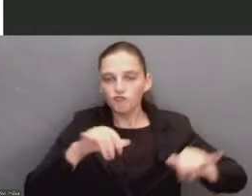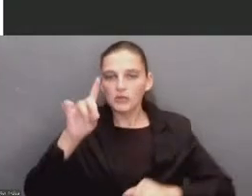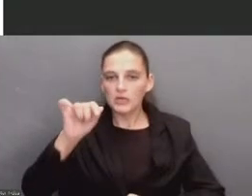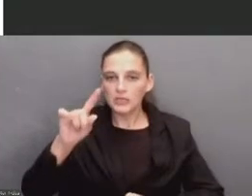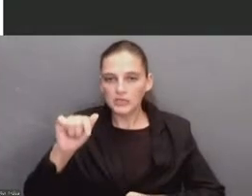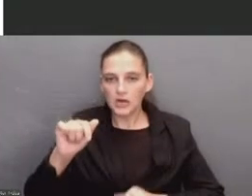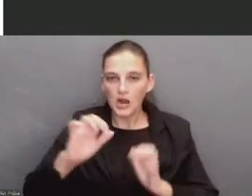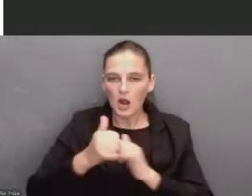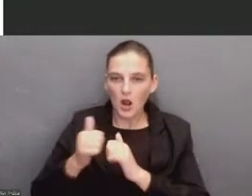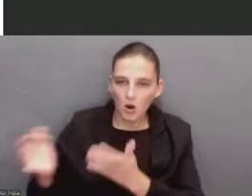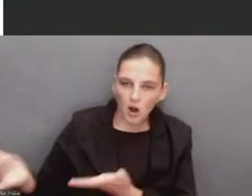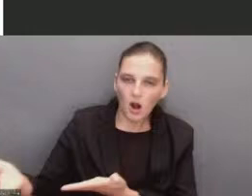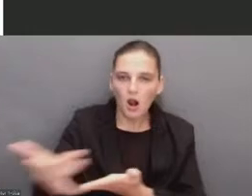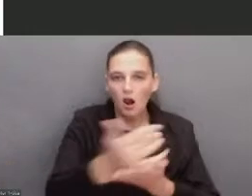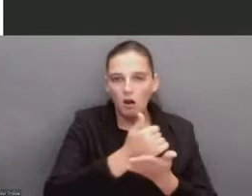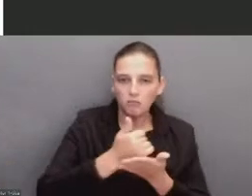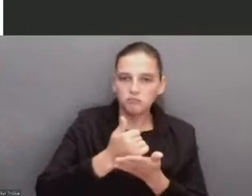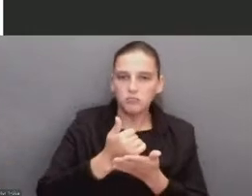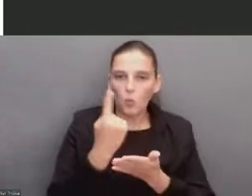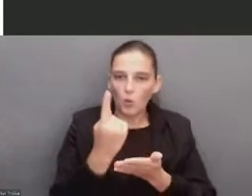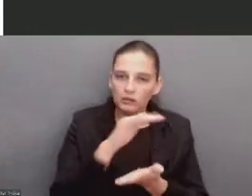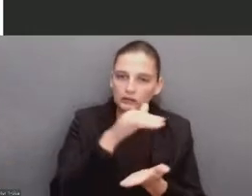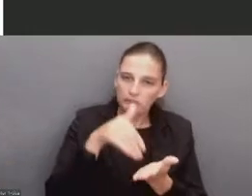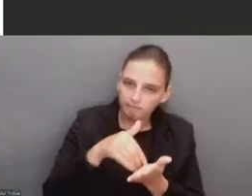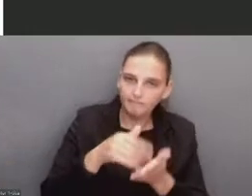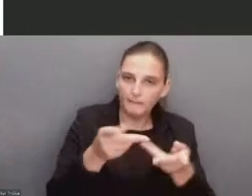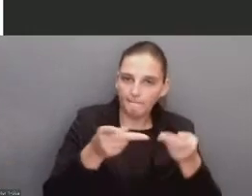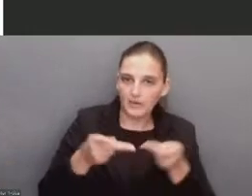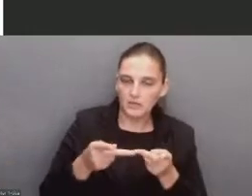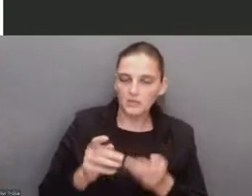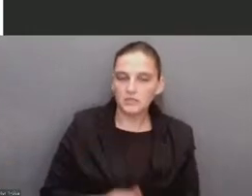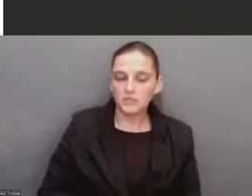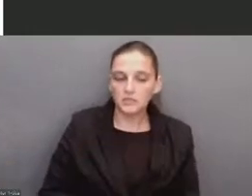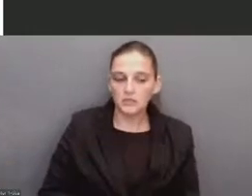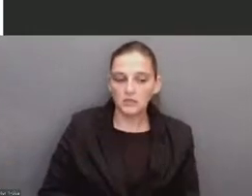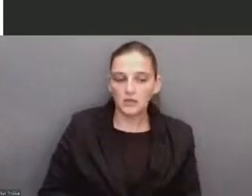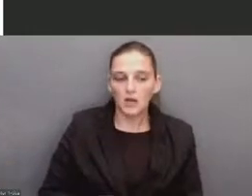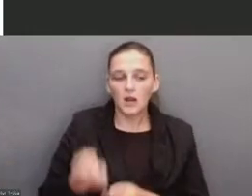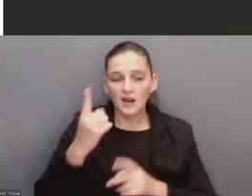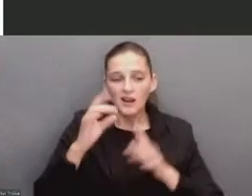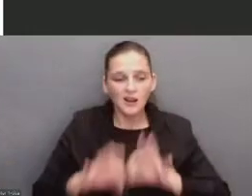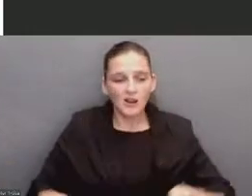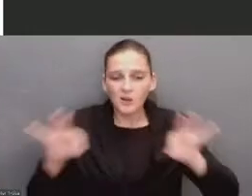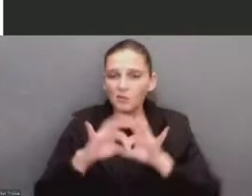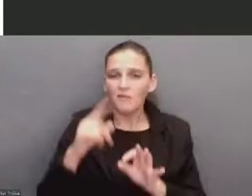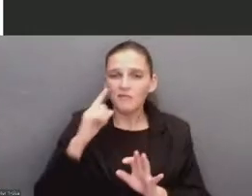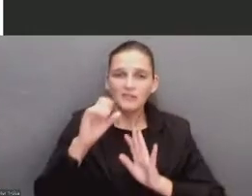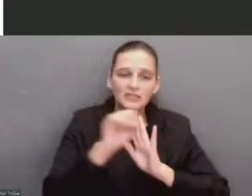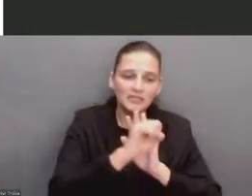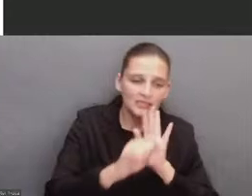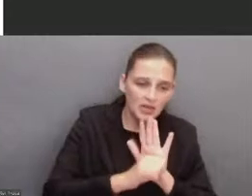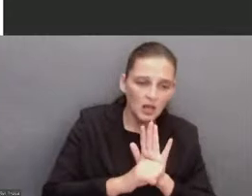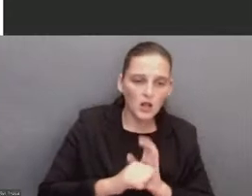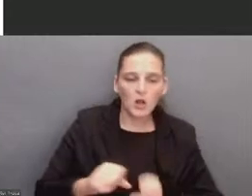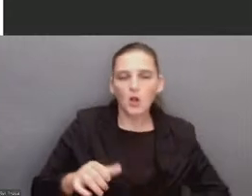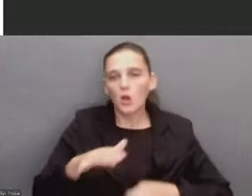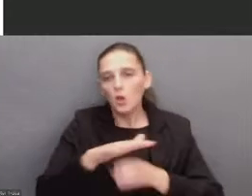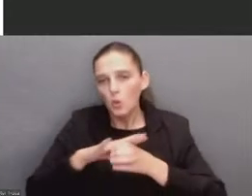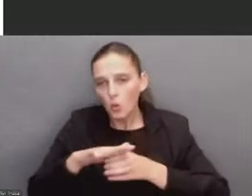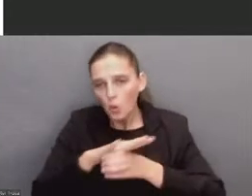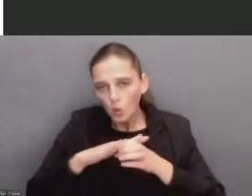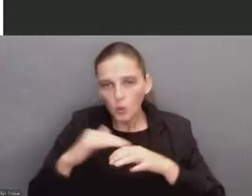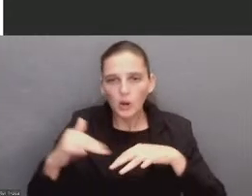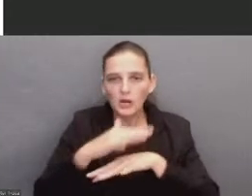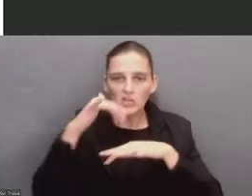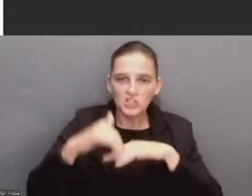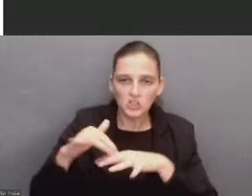that data. And again, the need for investment in state, local, territorial, and tribal data and